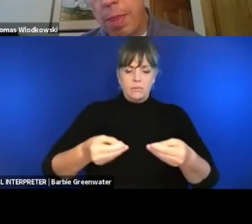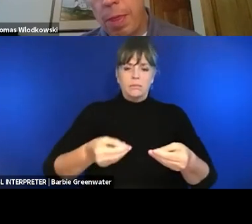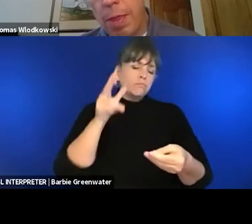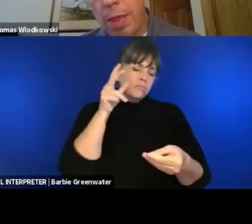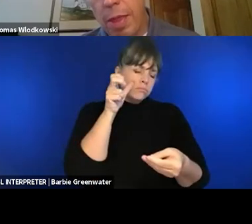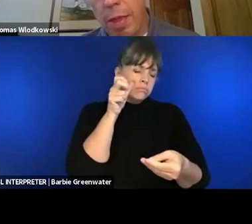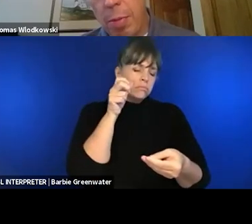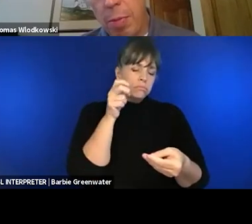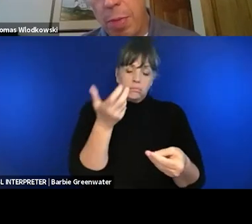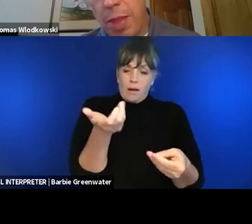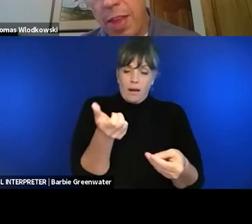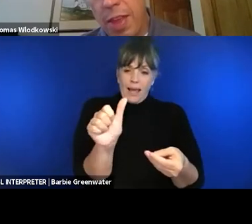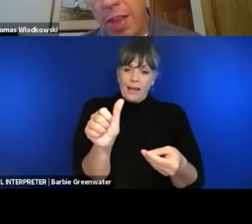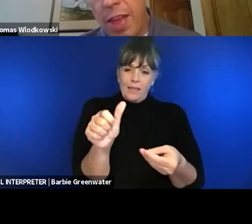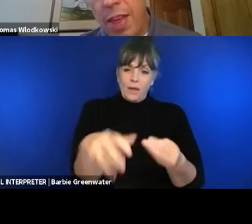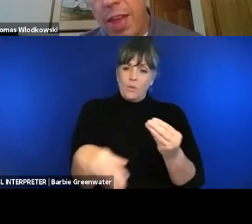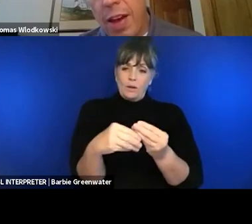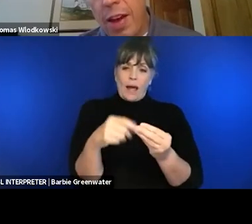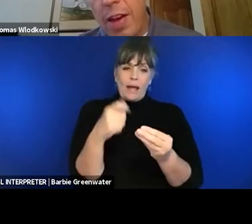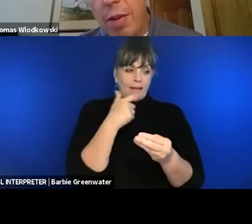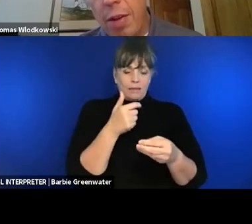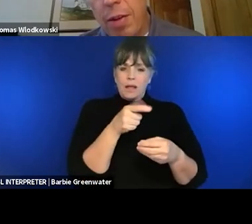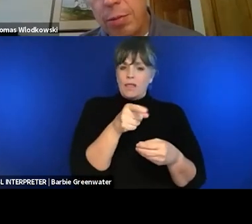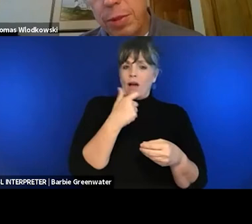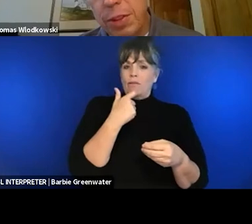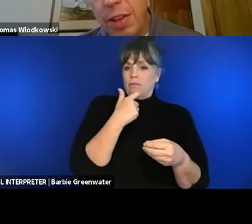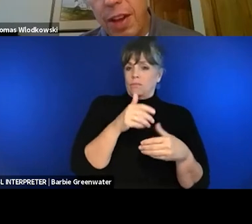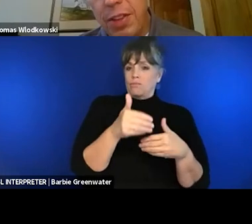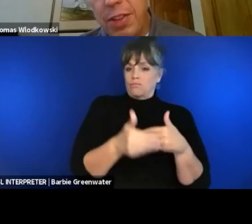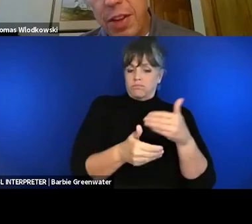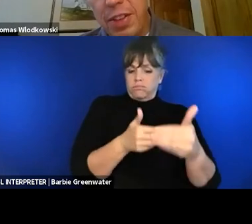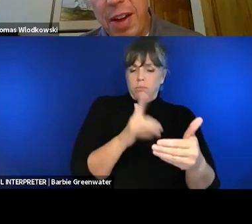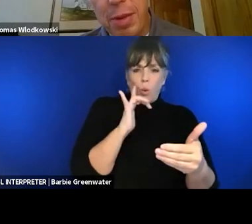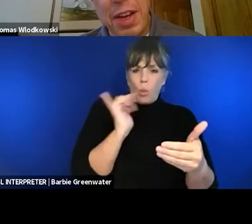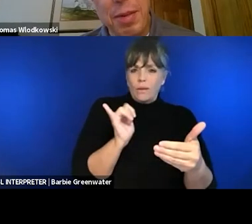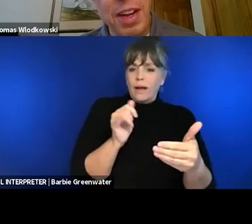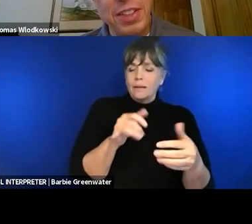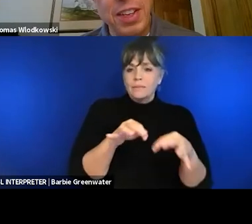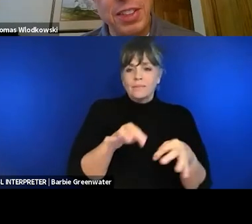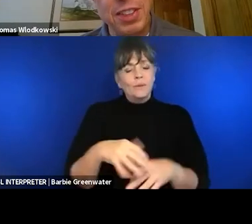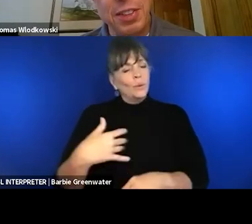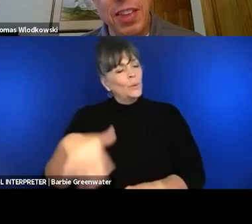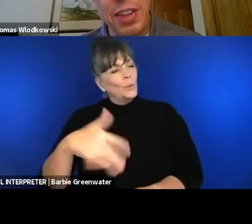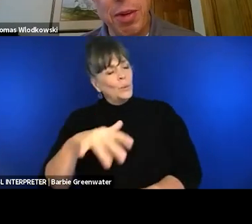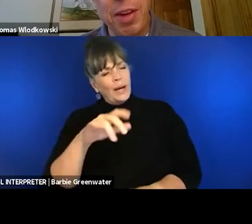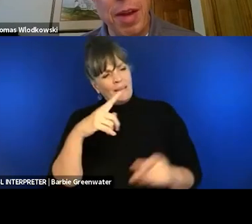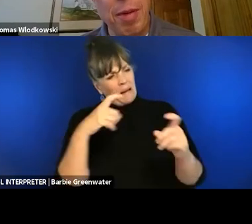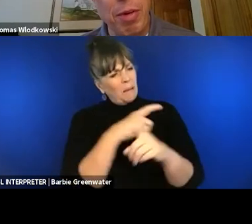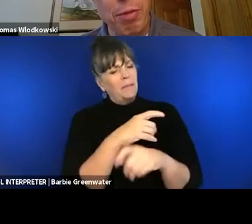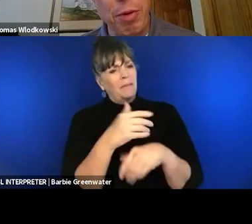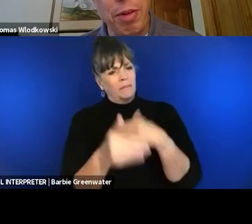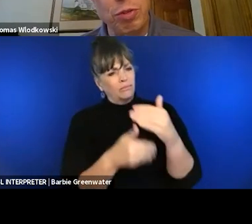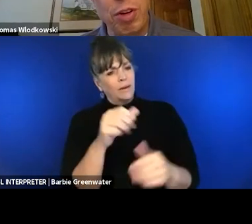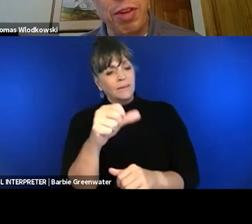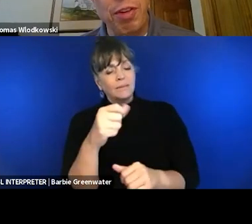add to the process as it's been described thus far? Yeah, it's a complicated process. And that's why I'm